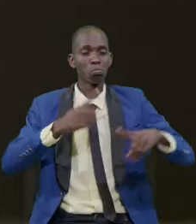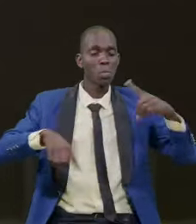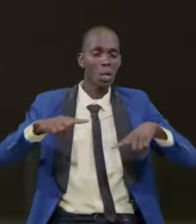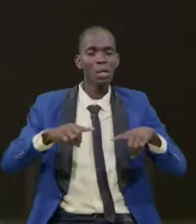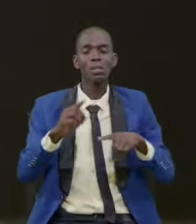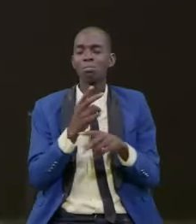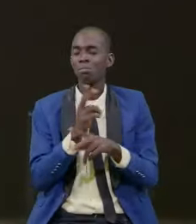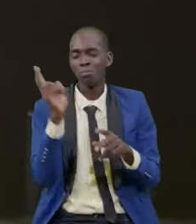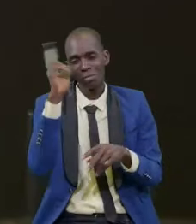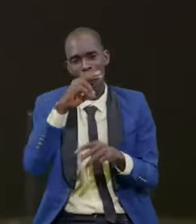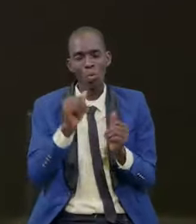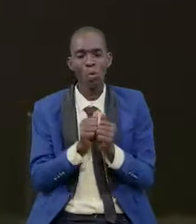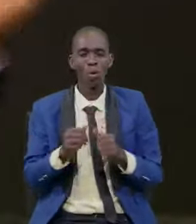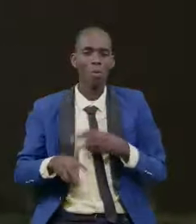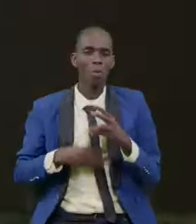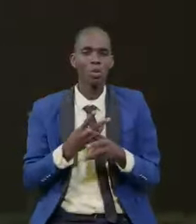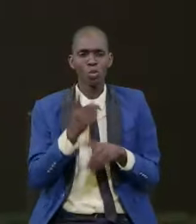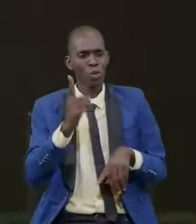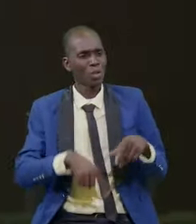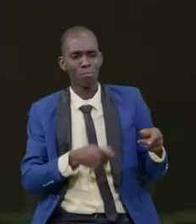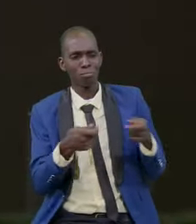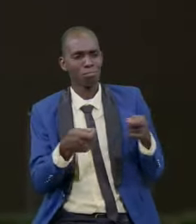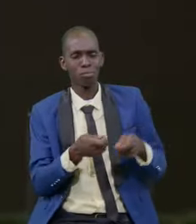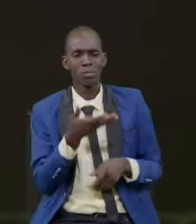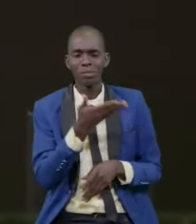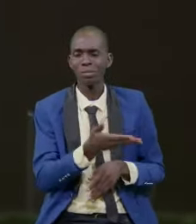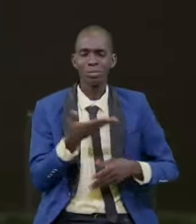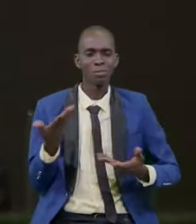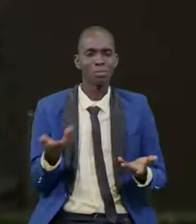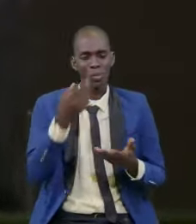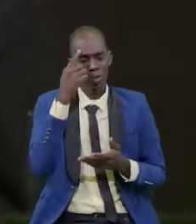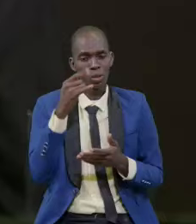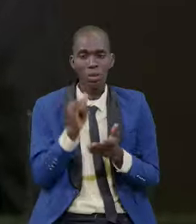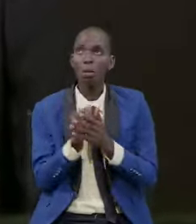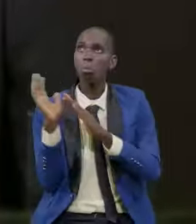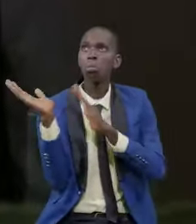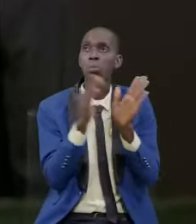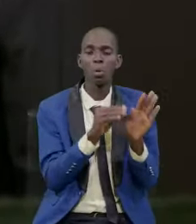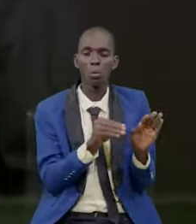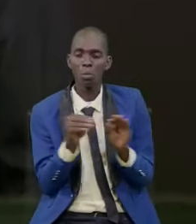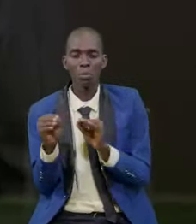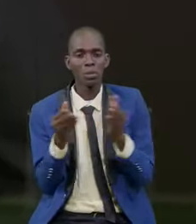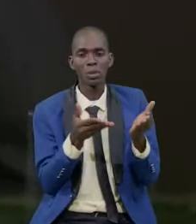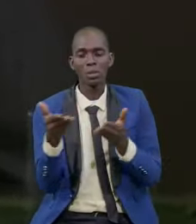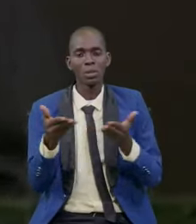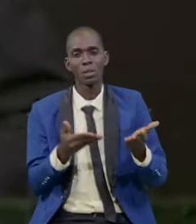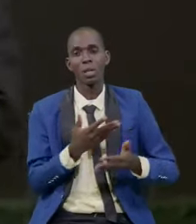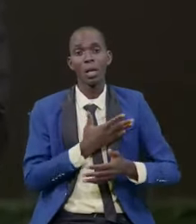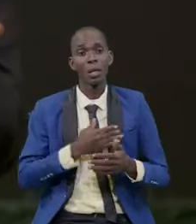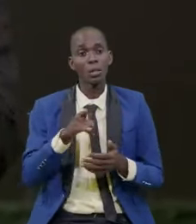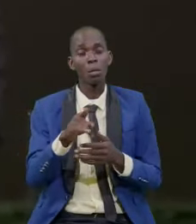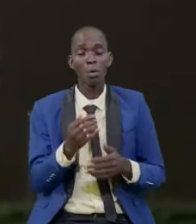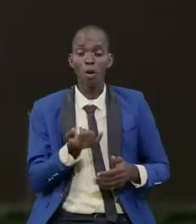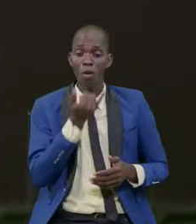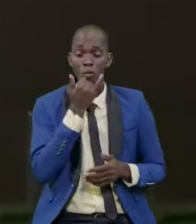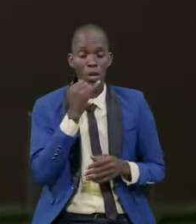cannot control him. The wind drives him here and there, because he offends in word, and he offends all.